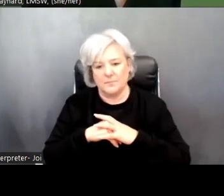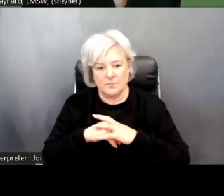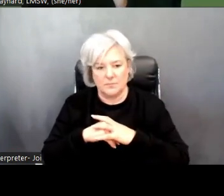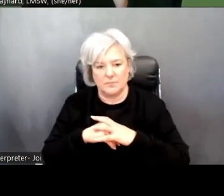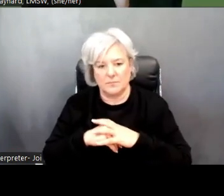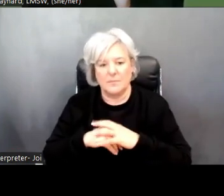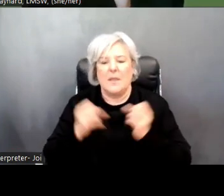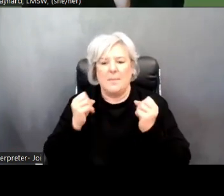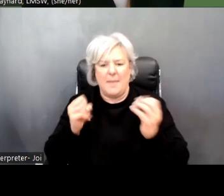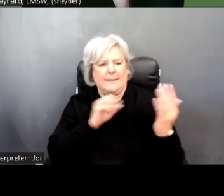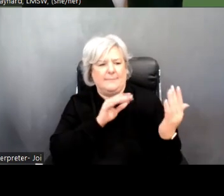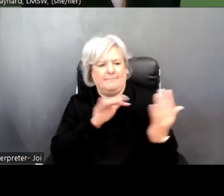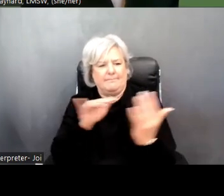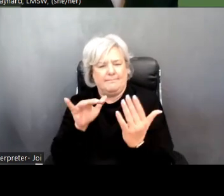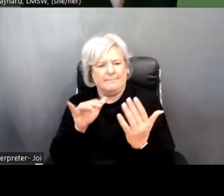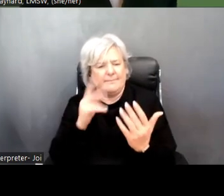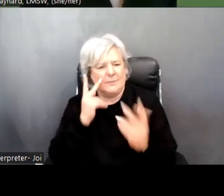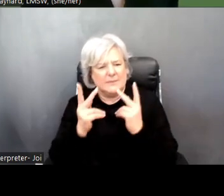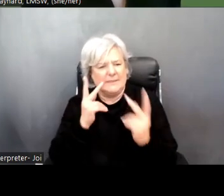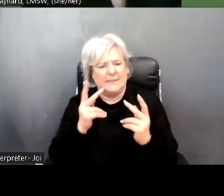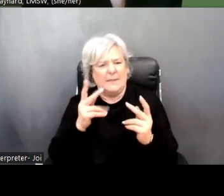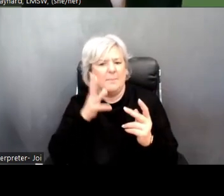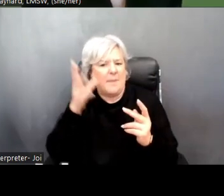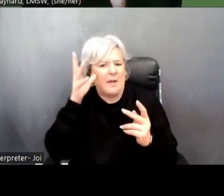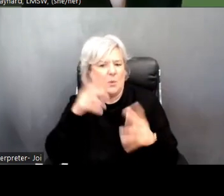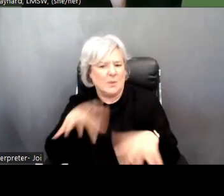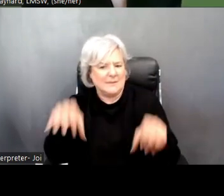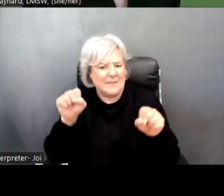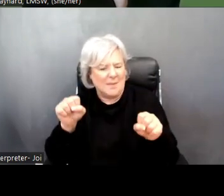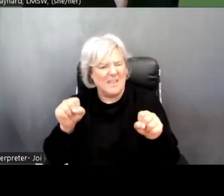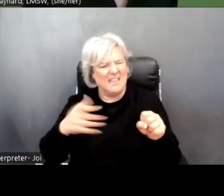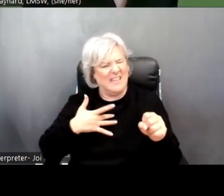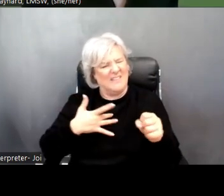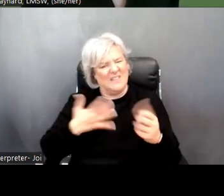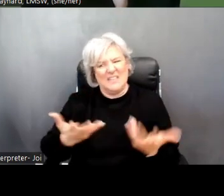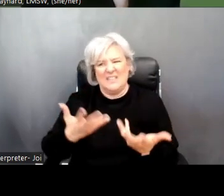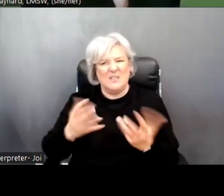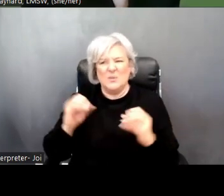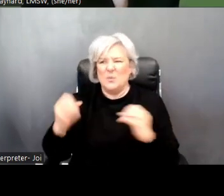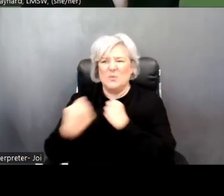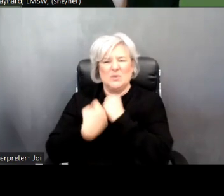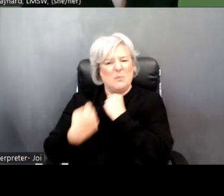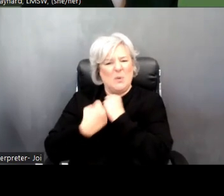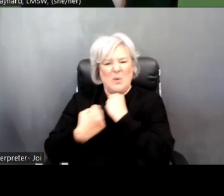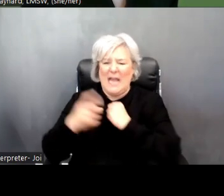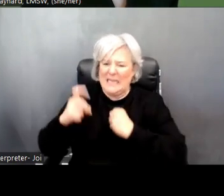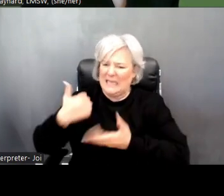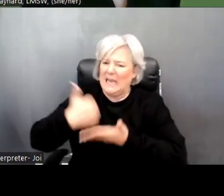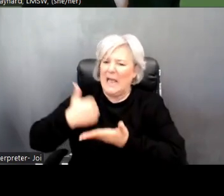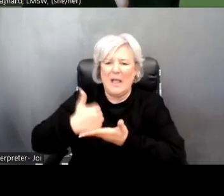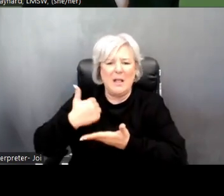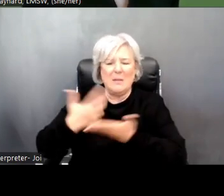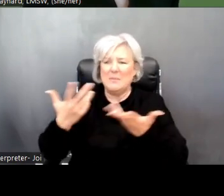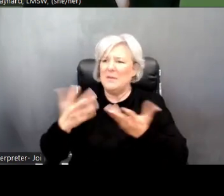Research tells us that many adoptive and guardianship families don't feel they're getting the help and understanding that they need. I've heard this over and over again in